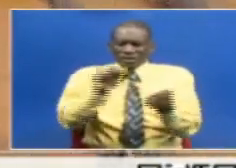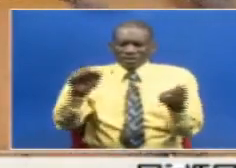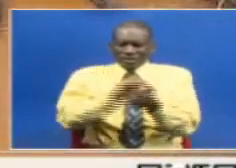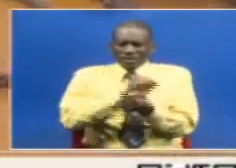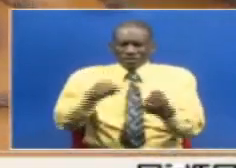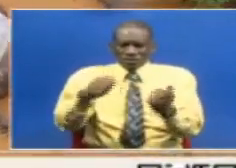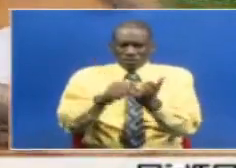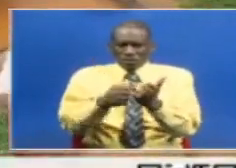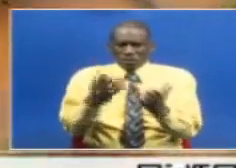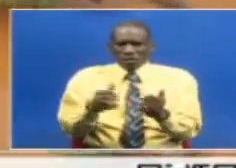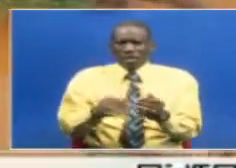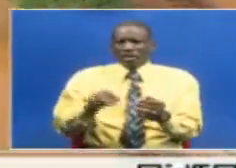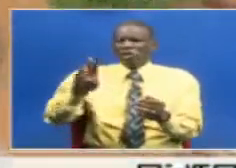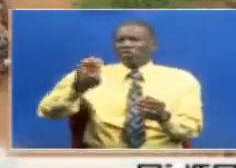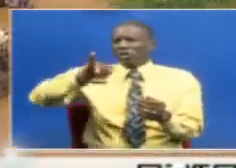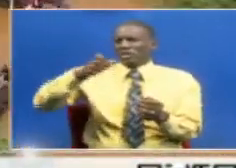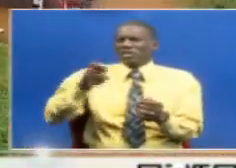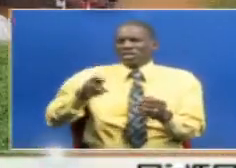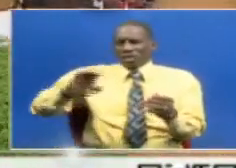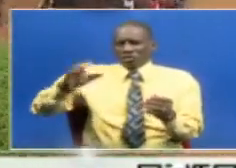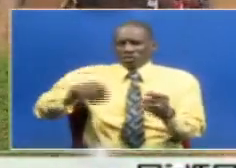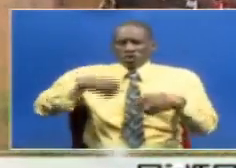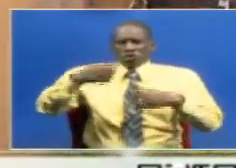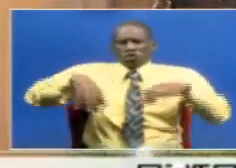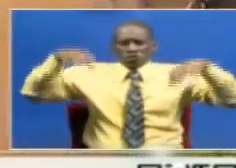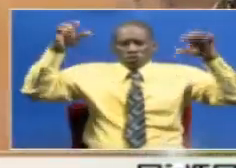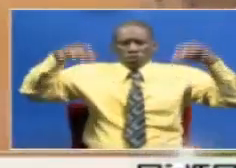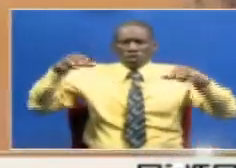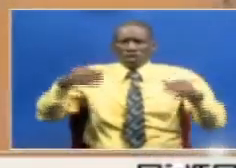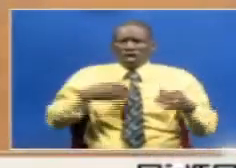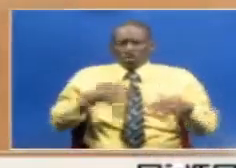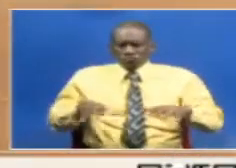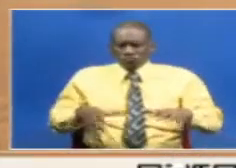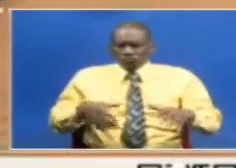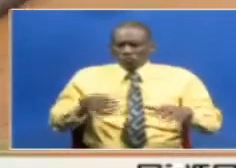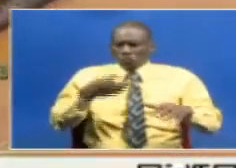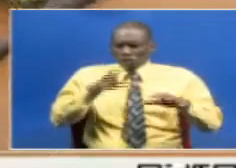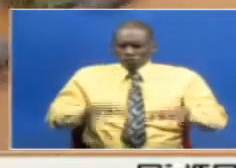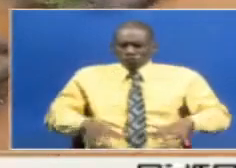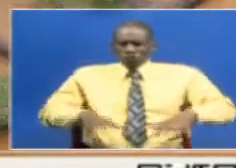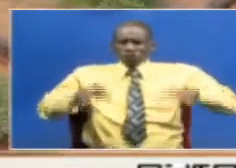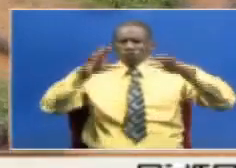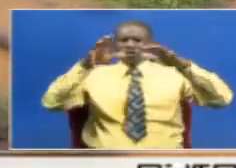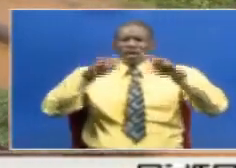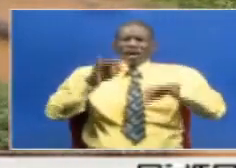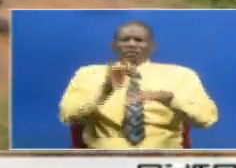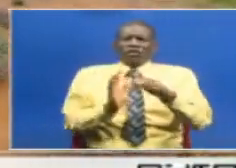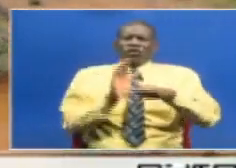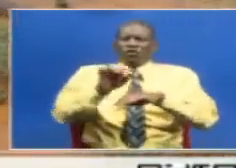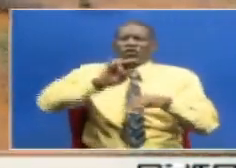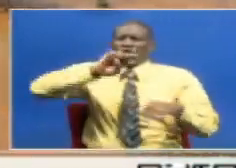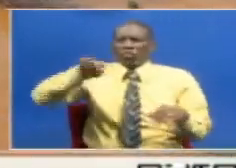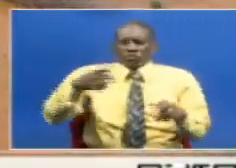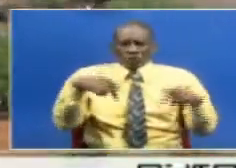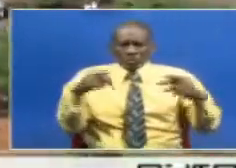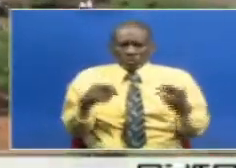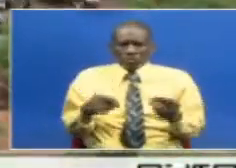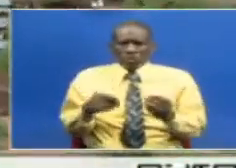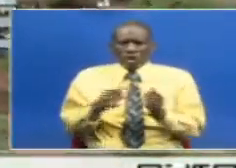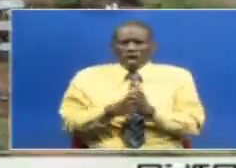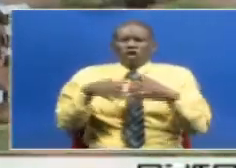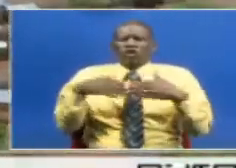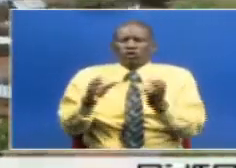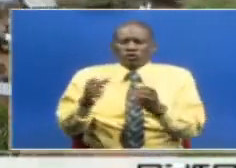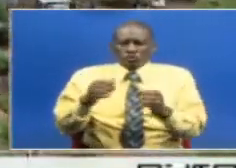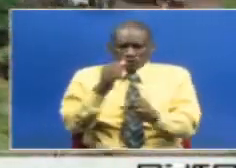In Wajir County, the ongoing rains have caused severe flooding, affecting over 2,000 people and destroying their sources of livelihoods. The floods